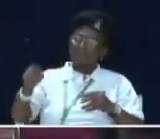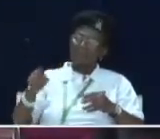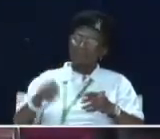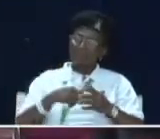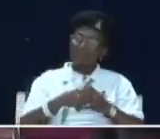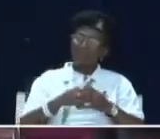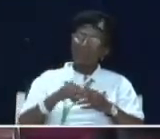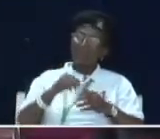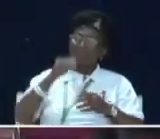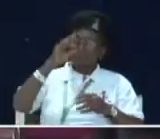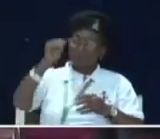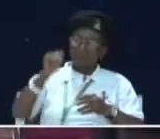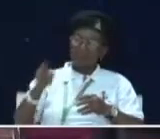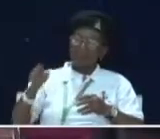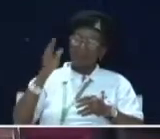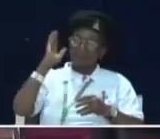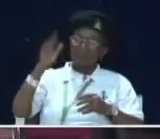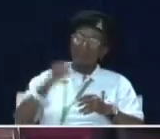you will call one person,